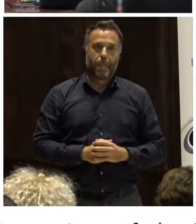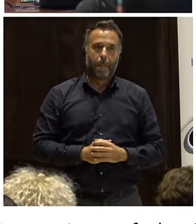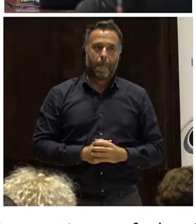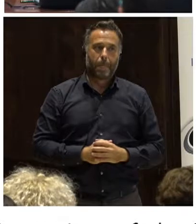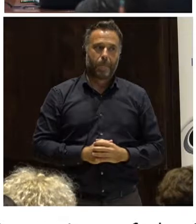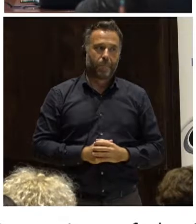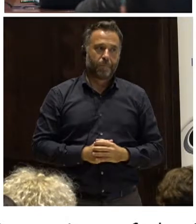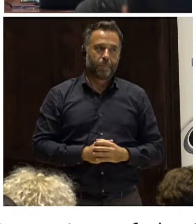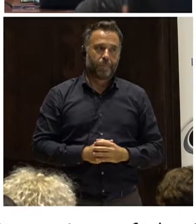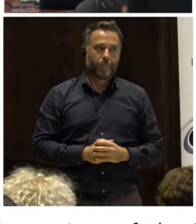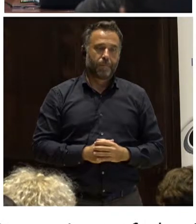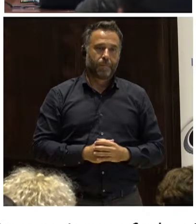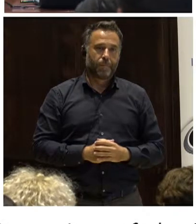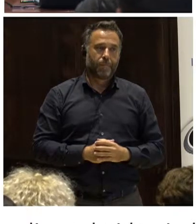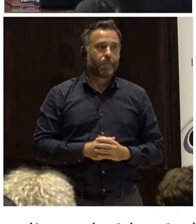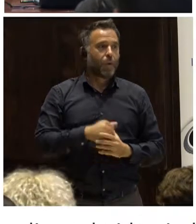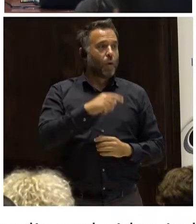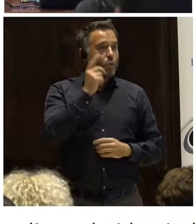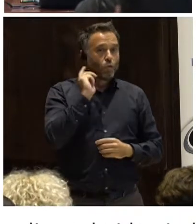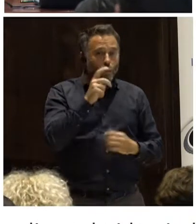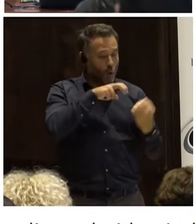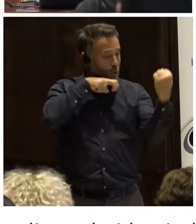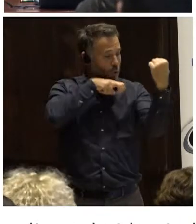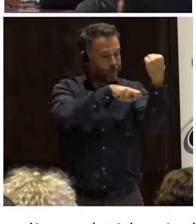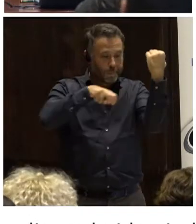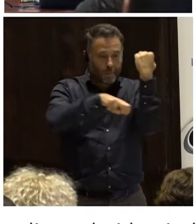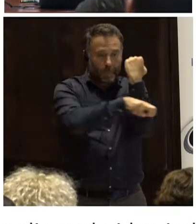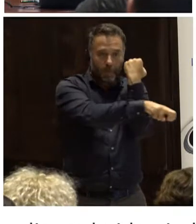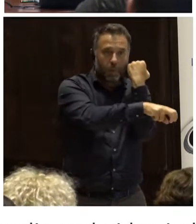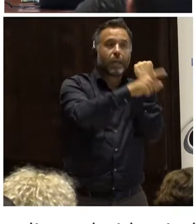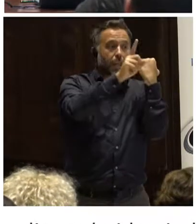physical obstacles, but also obstacles that are moving like